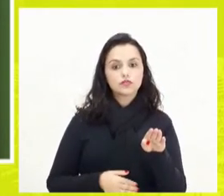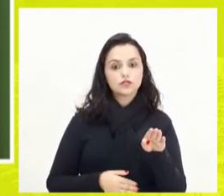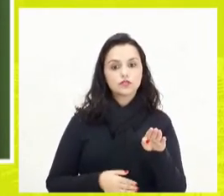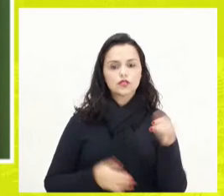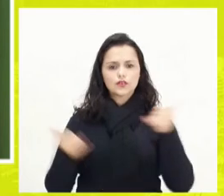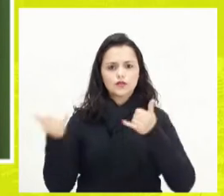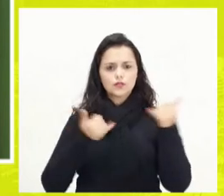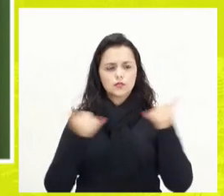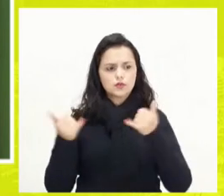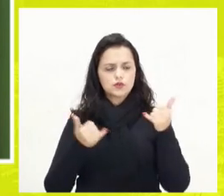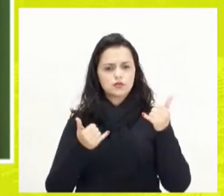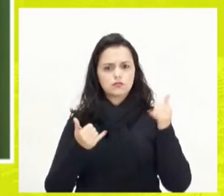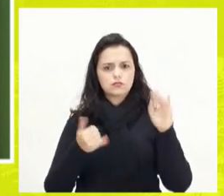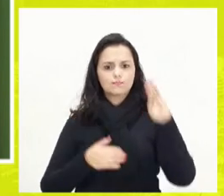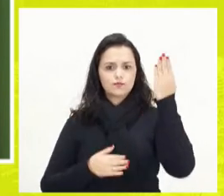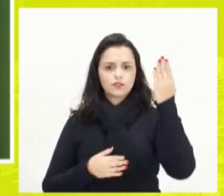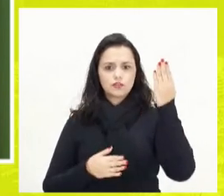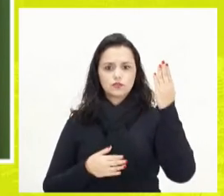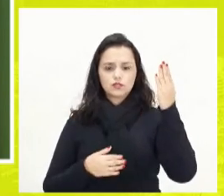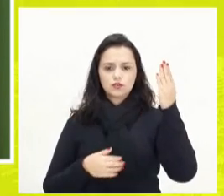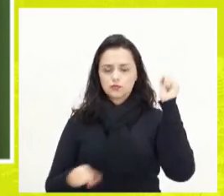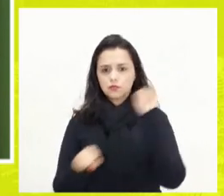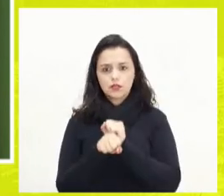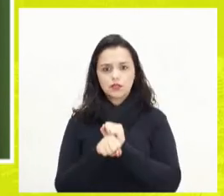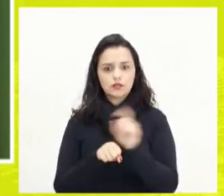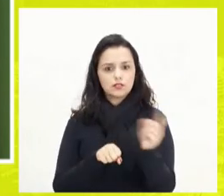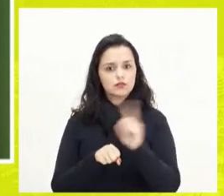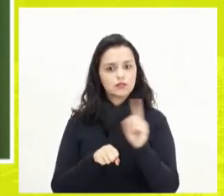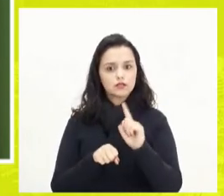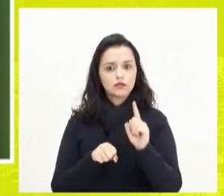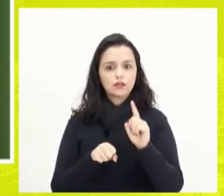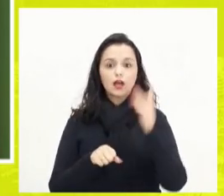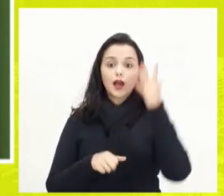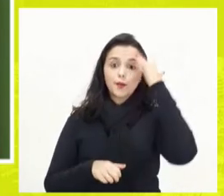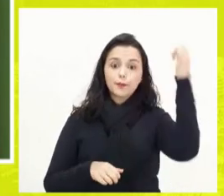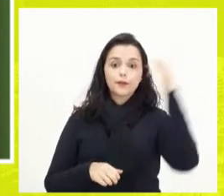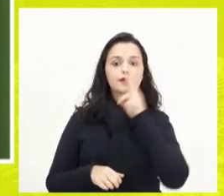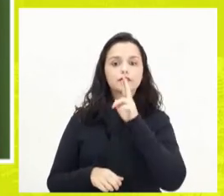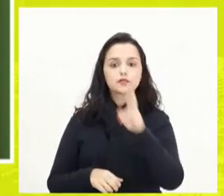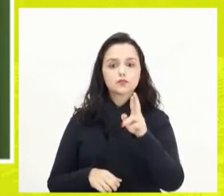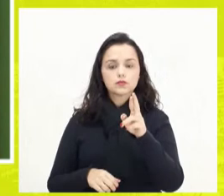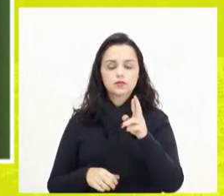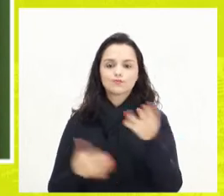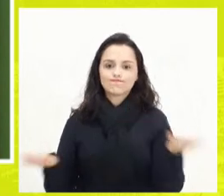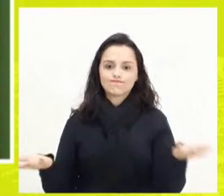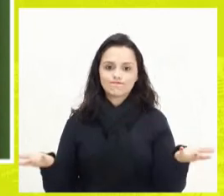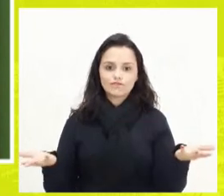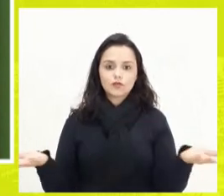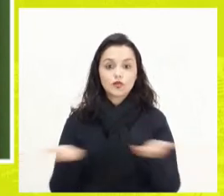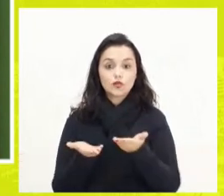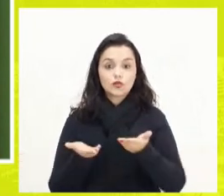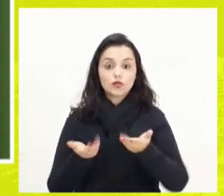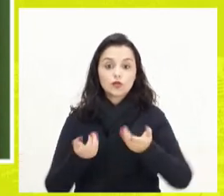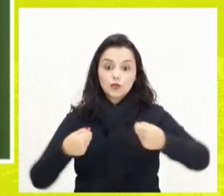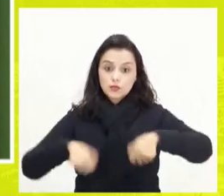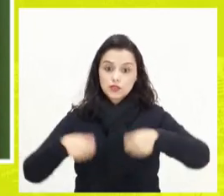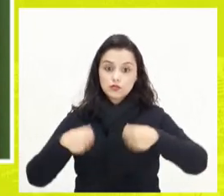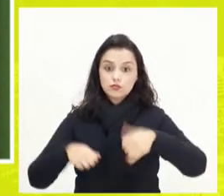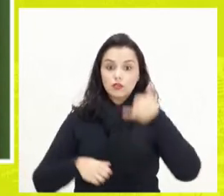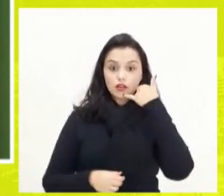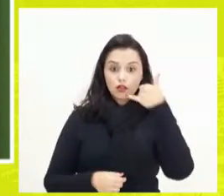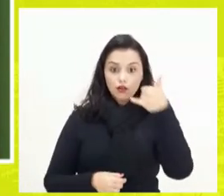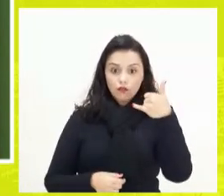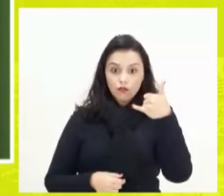and the next day you know it's important to to be there we have to have a